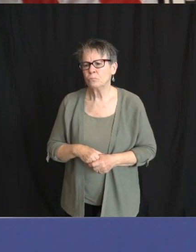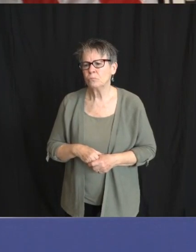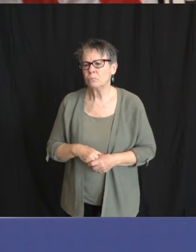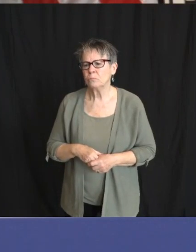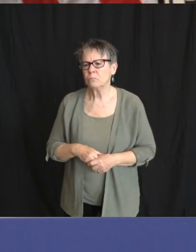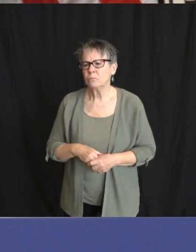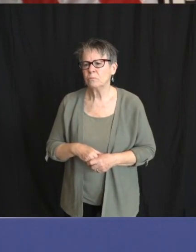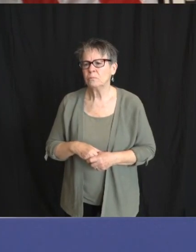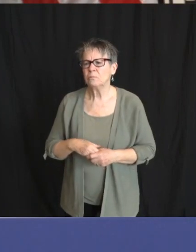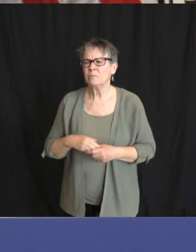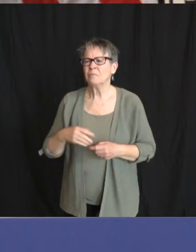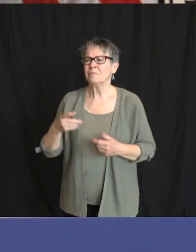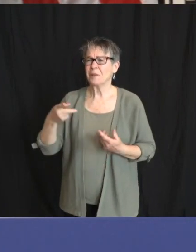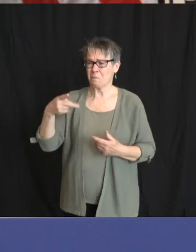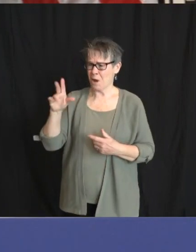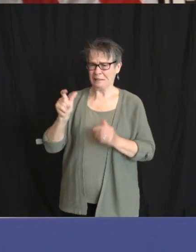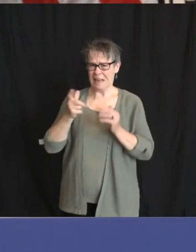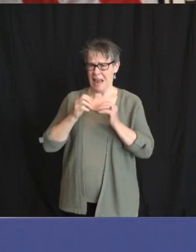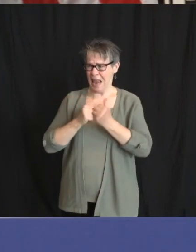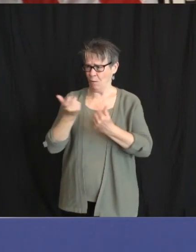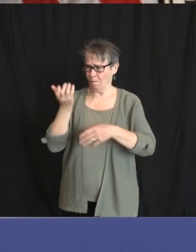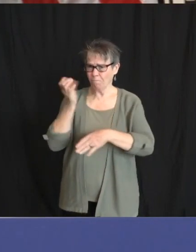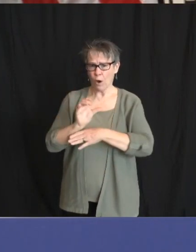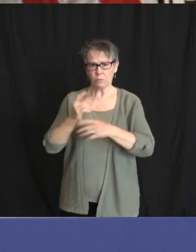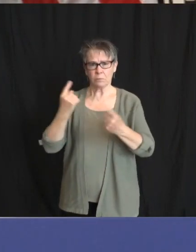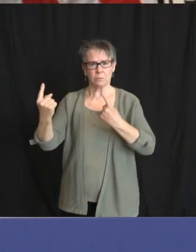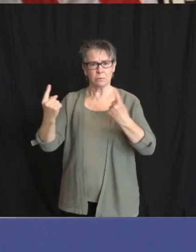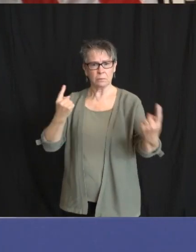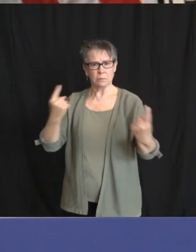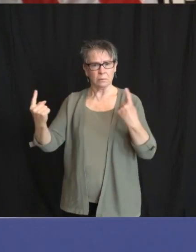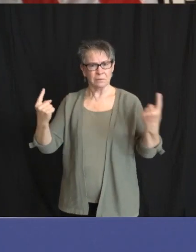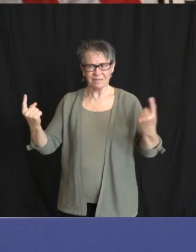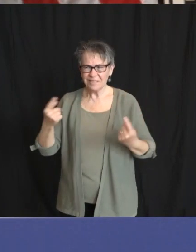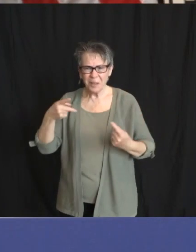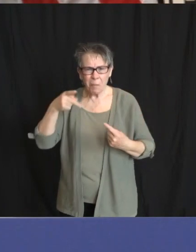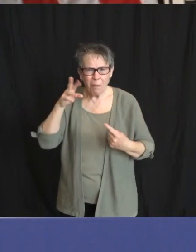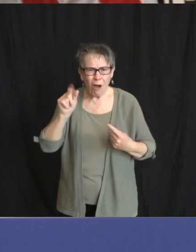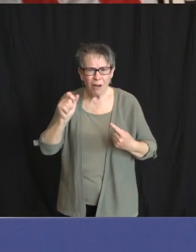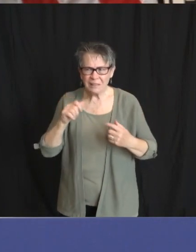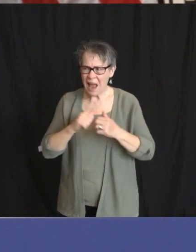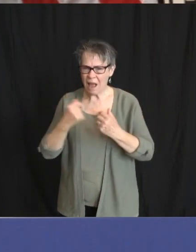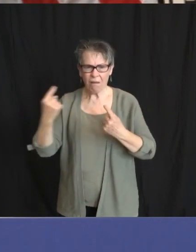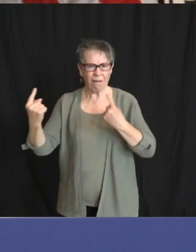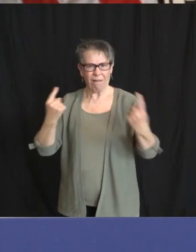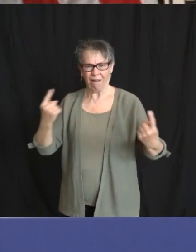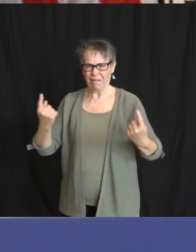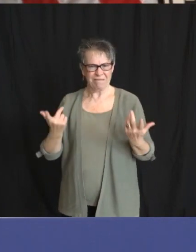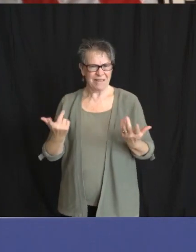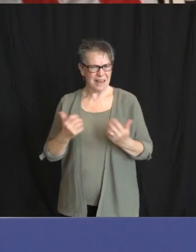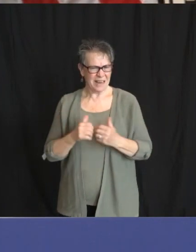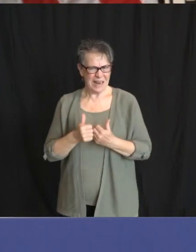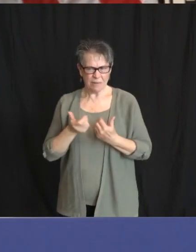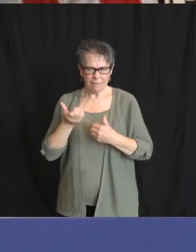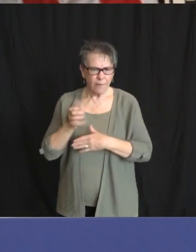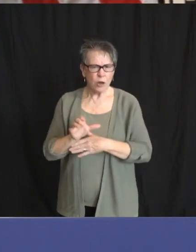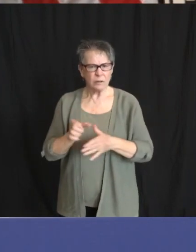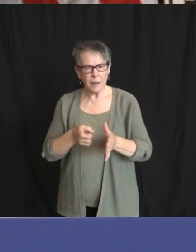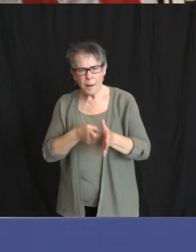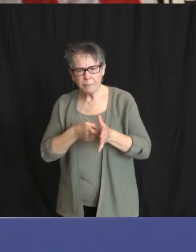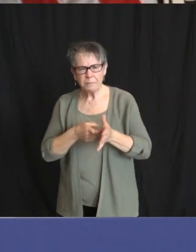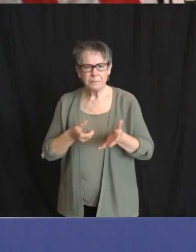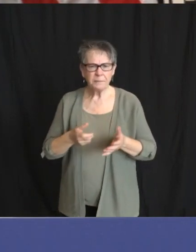announced yesterday. Will the members of that commission be paid? And where's that money expected to come from? And Colonel, finally, could you give us